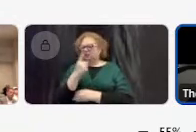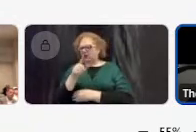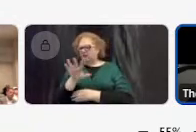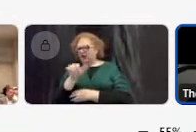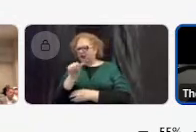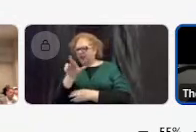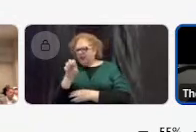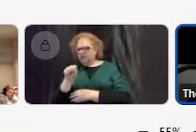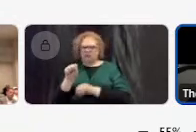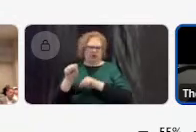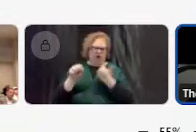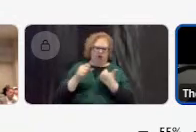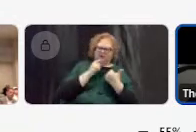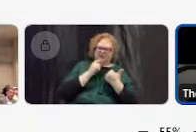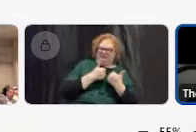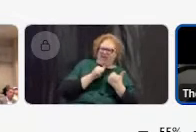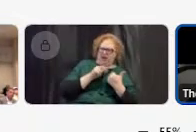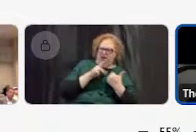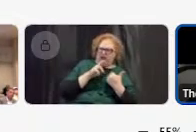not opposed to